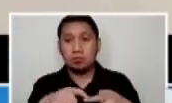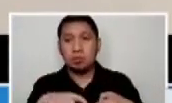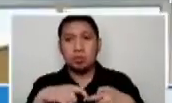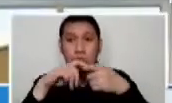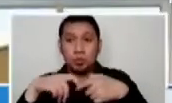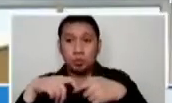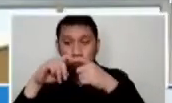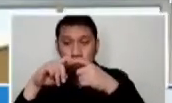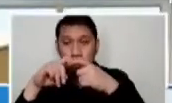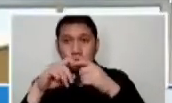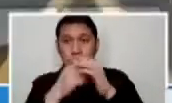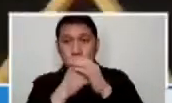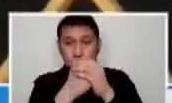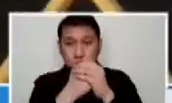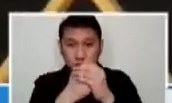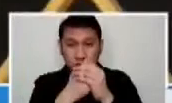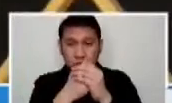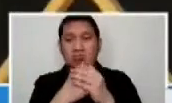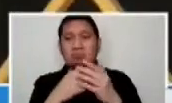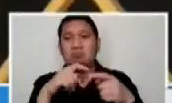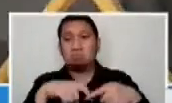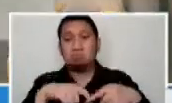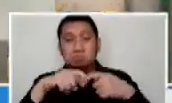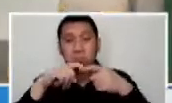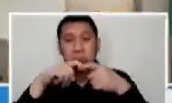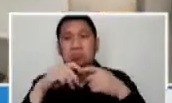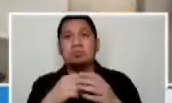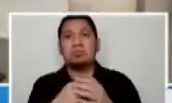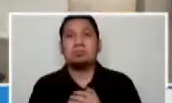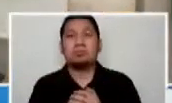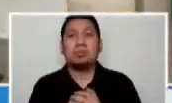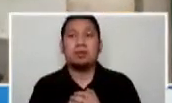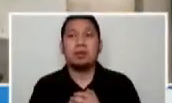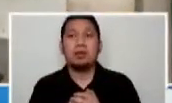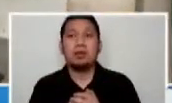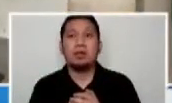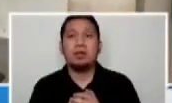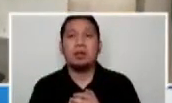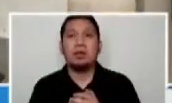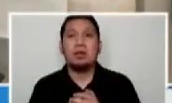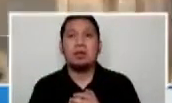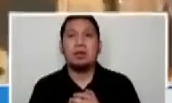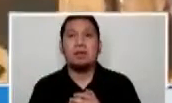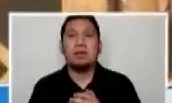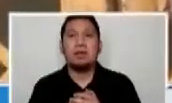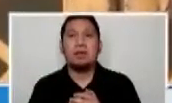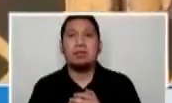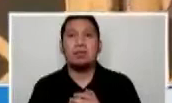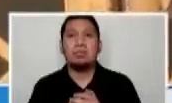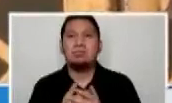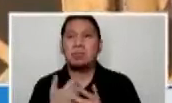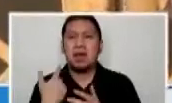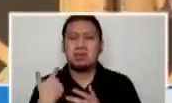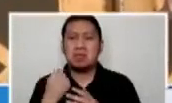na mga Muslim ang prohibition on religious mass gathering. Alhamdulillah, we were able